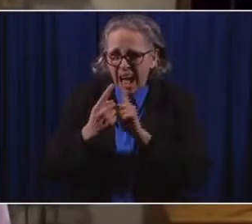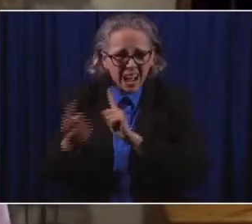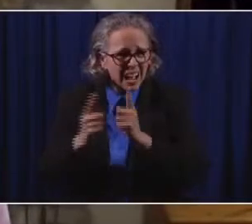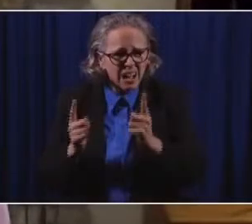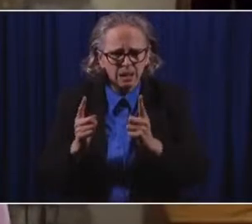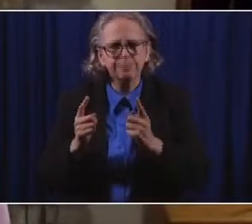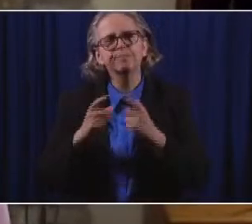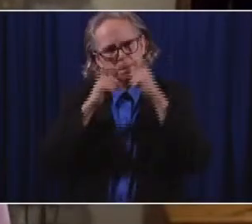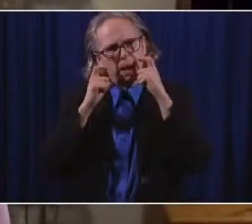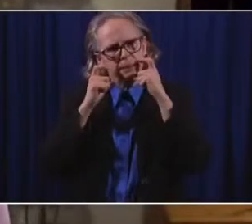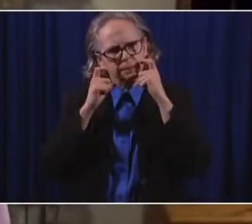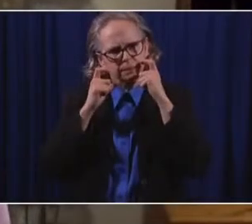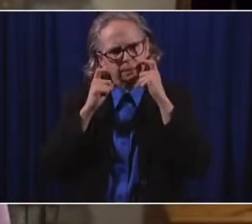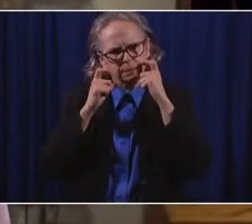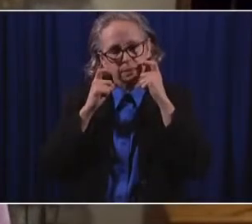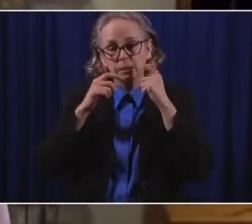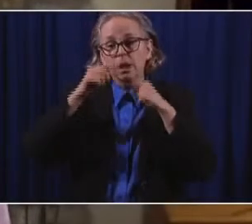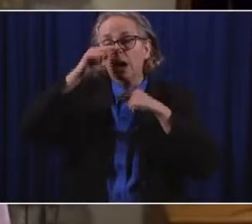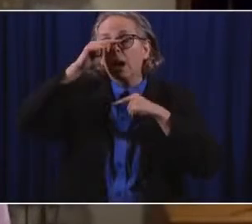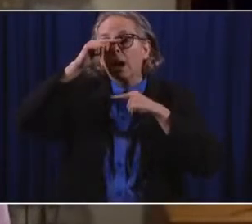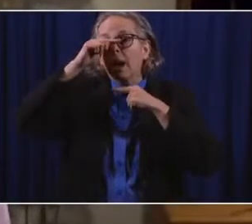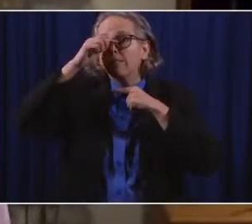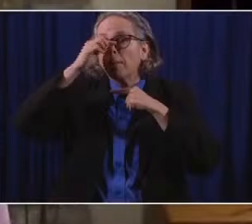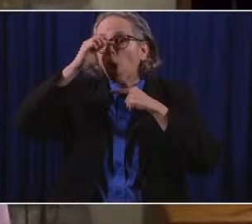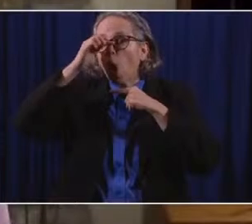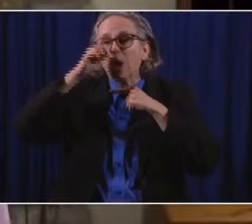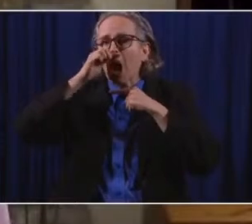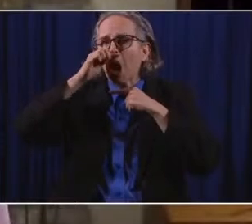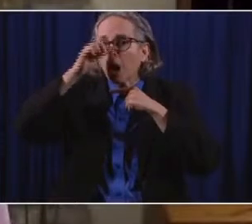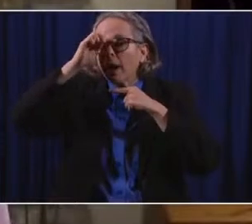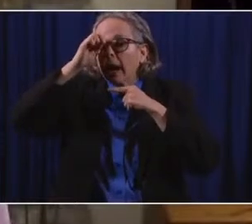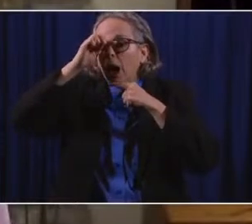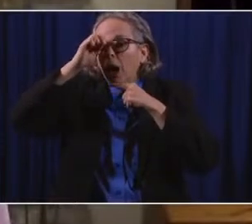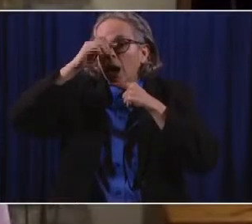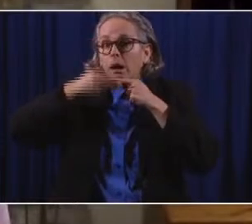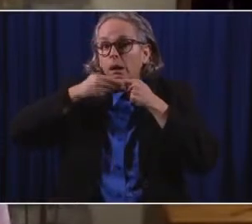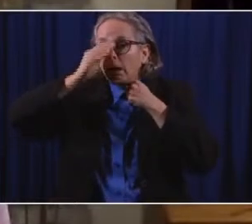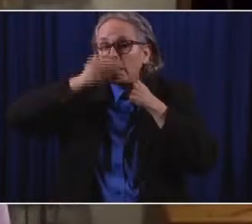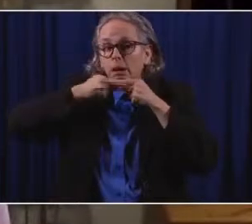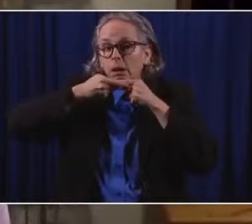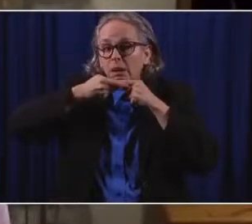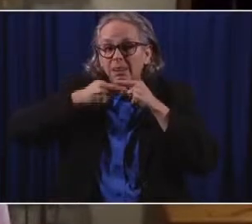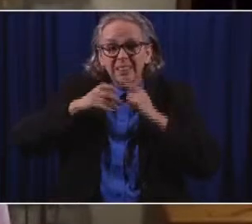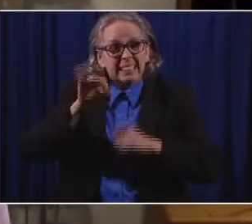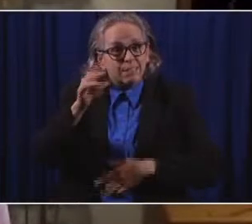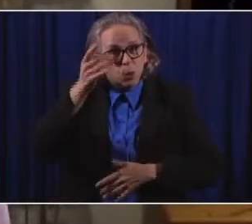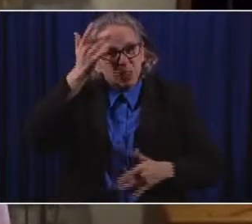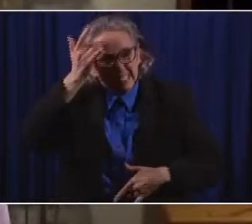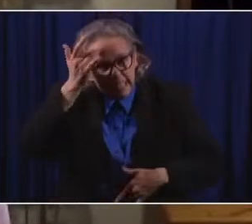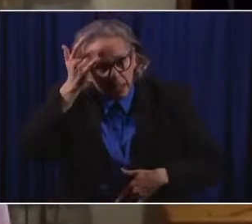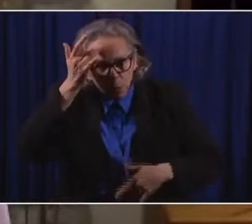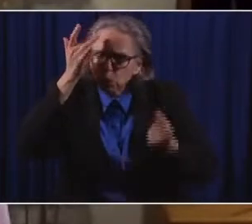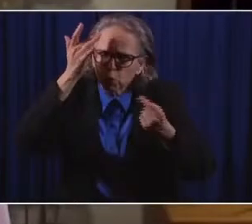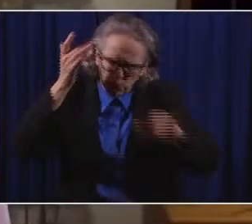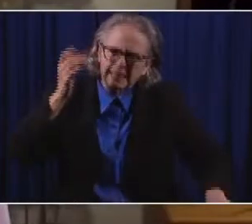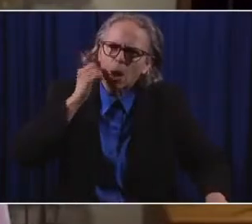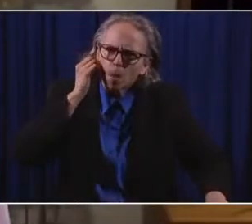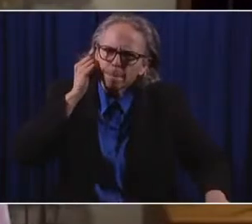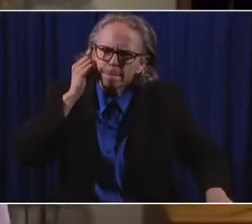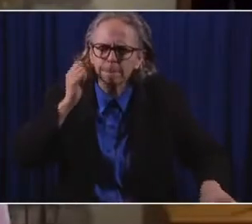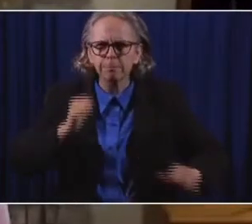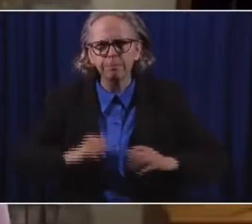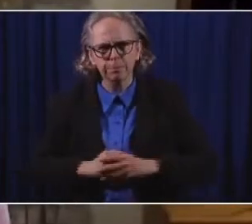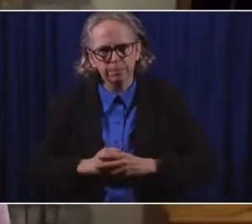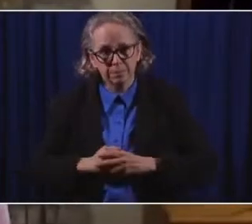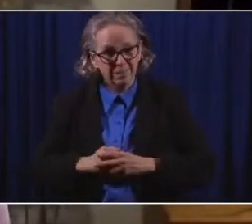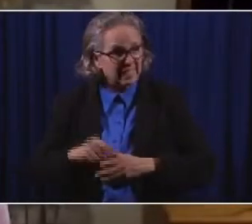over the mouth, secure under the chin. Stay home if you're not well. Cooperate with your local public health officials if